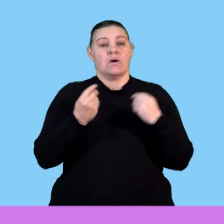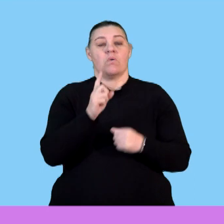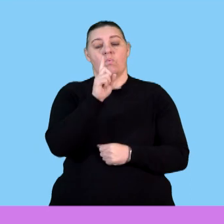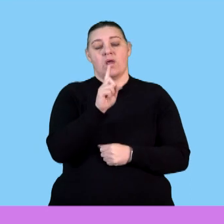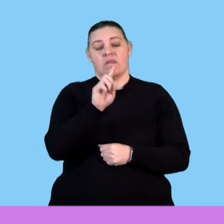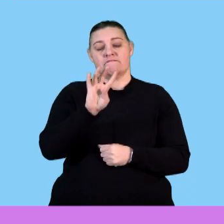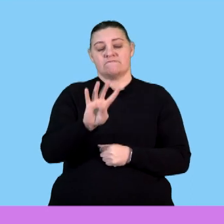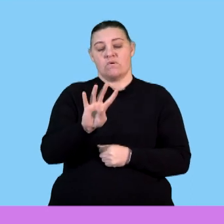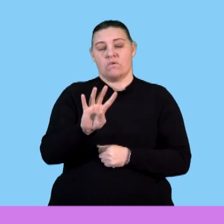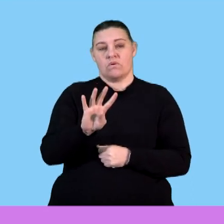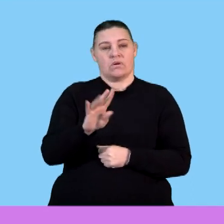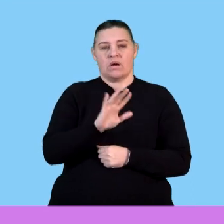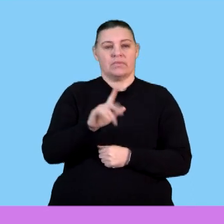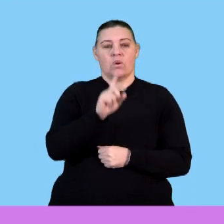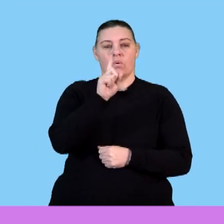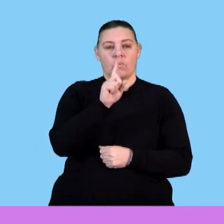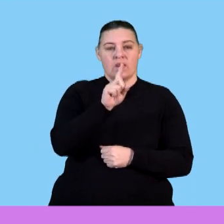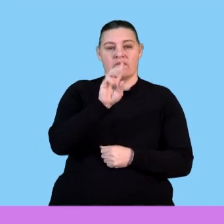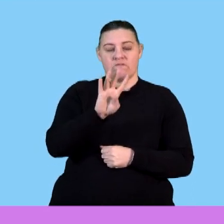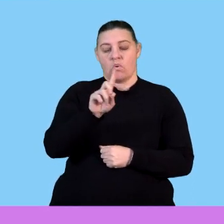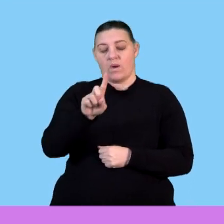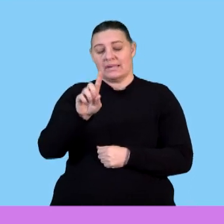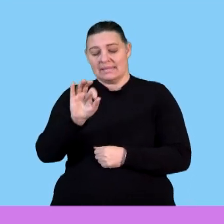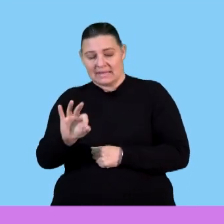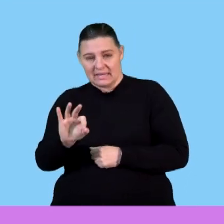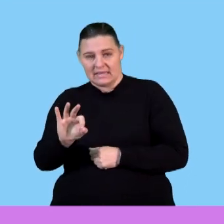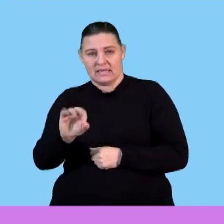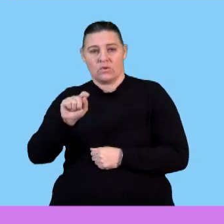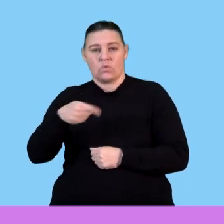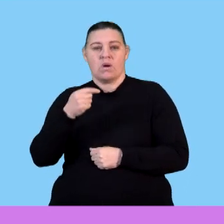circle. And I get